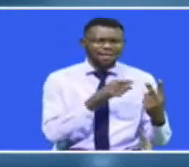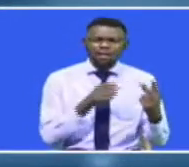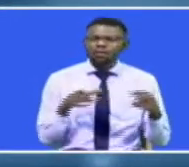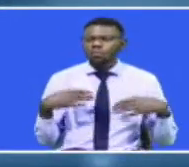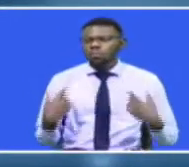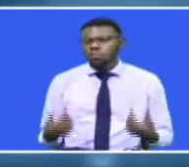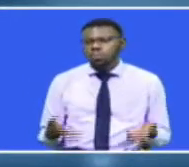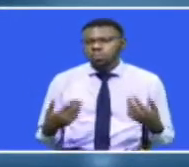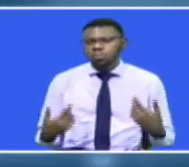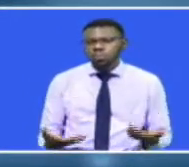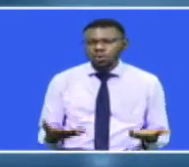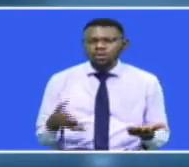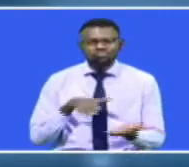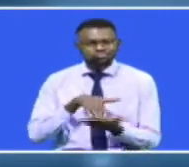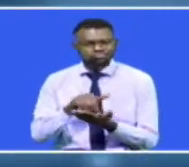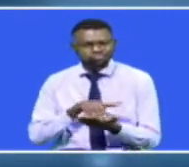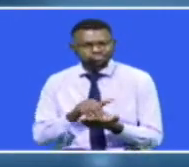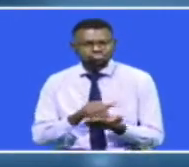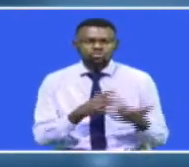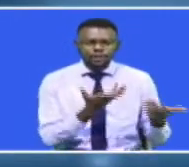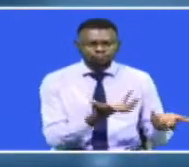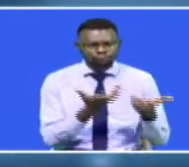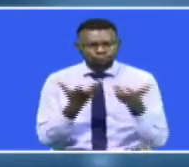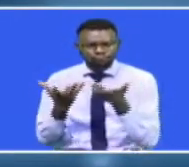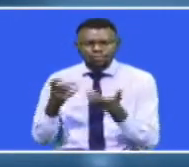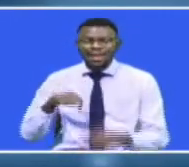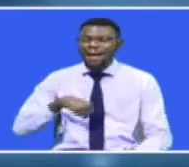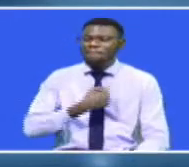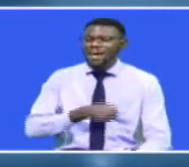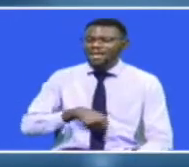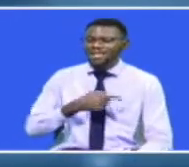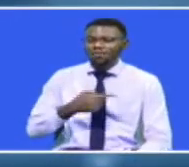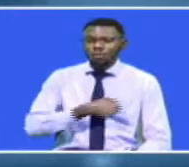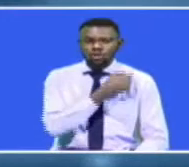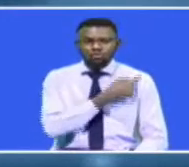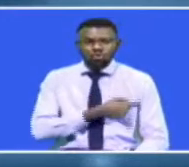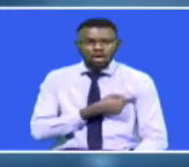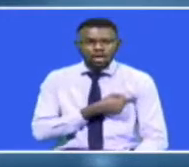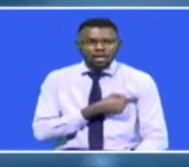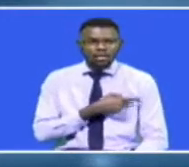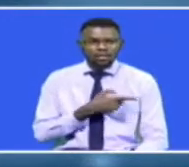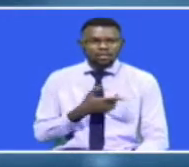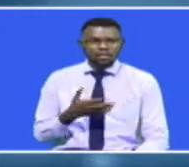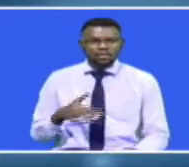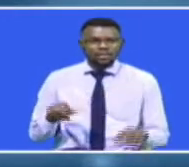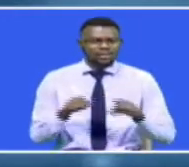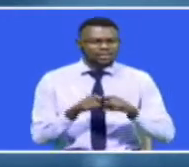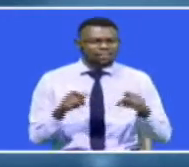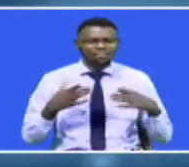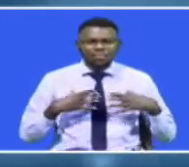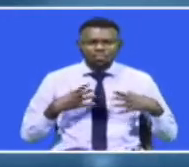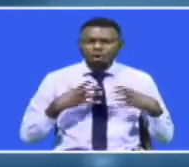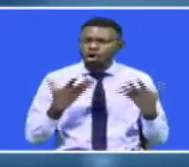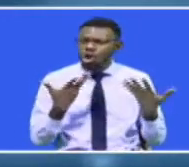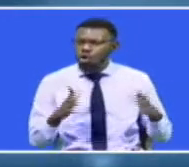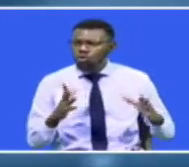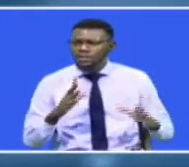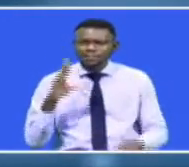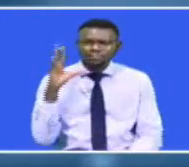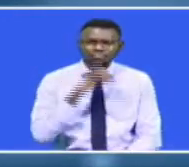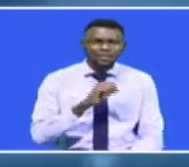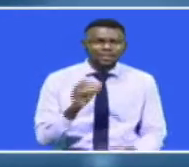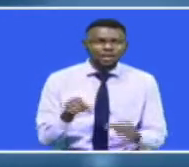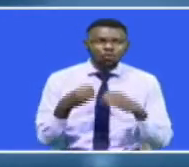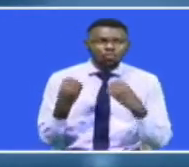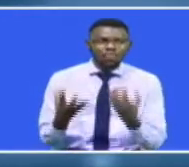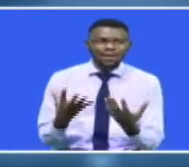health who were then rushed to the Malindi Sub-County Hospital. Now, she added that the number of missing persons now